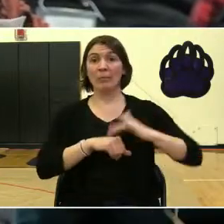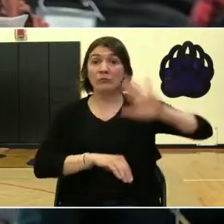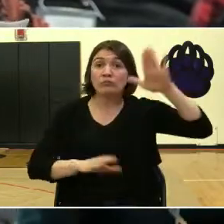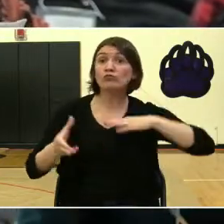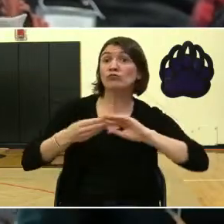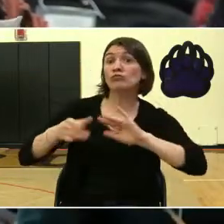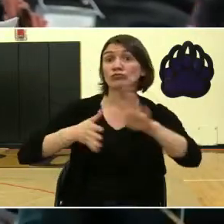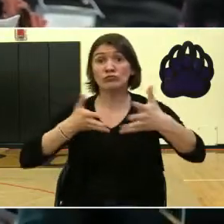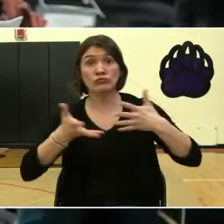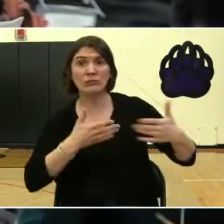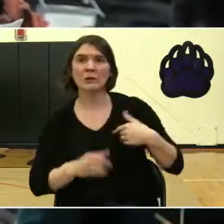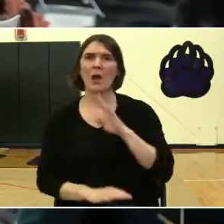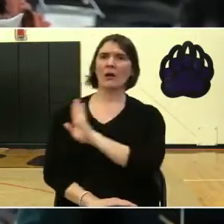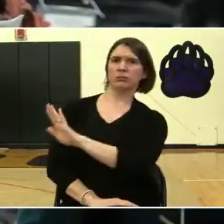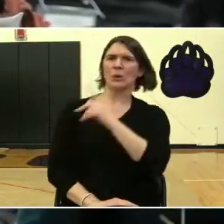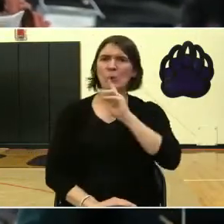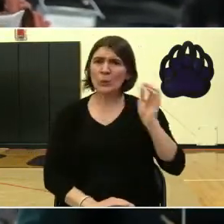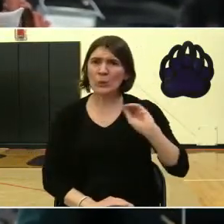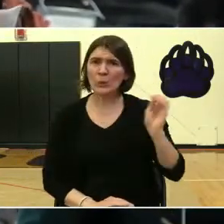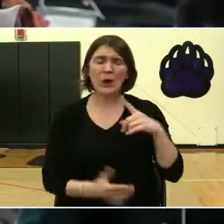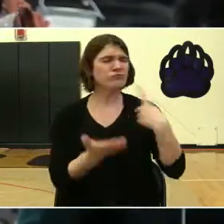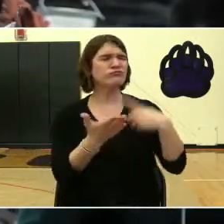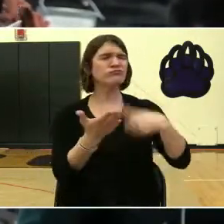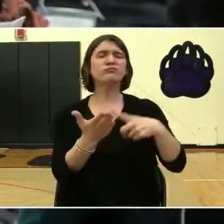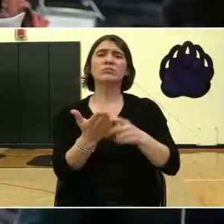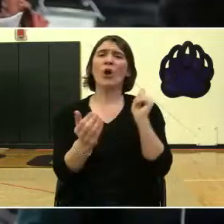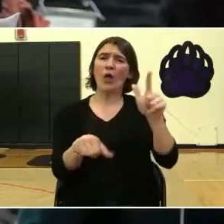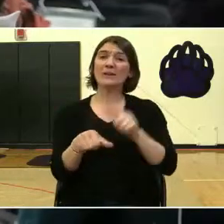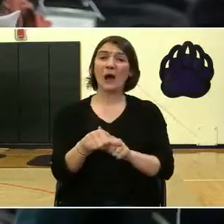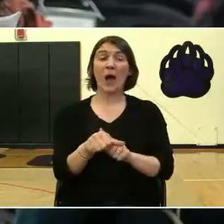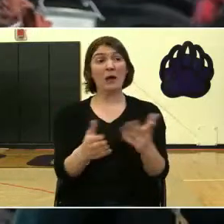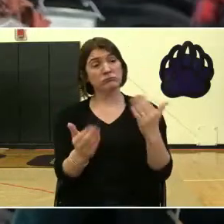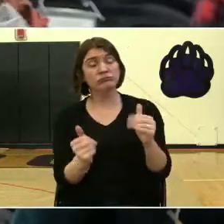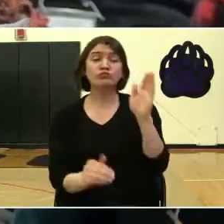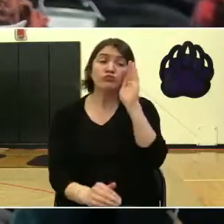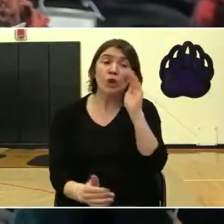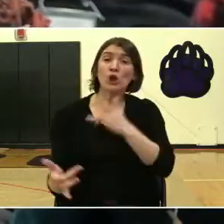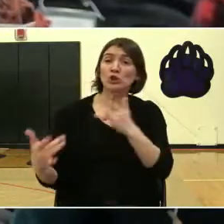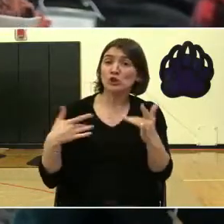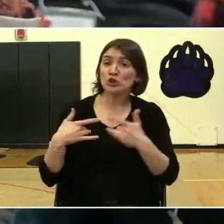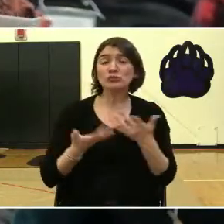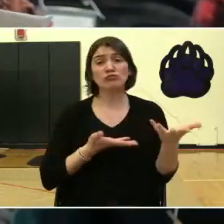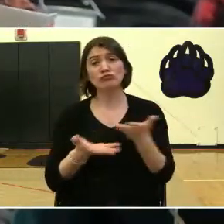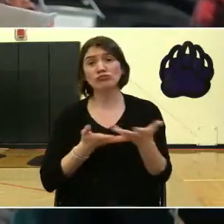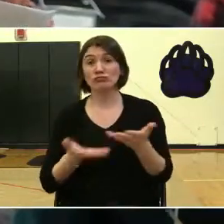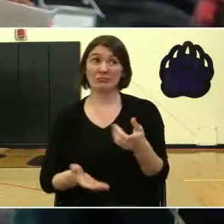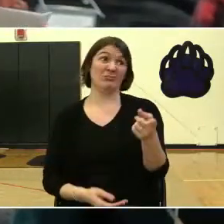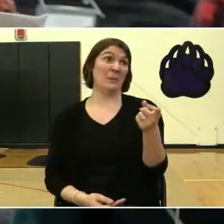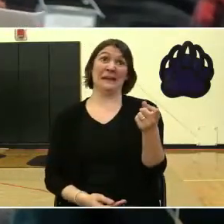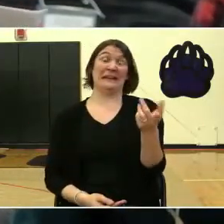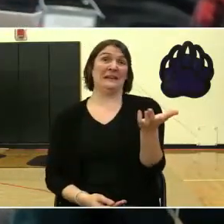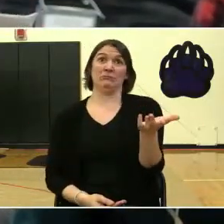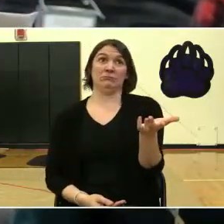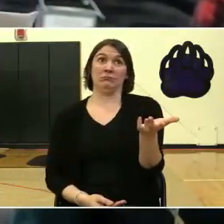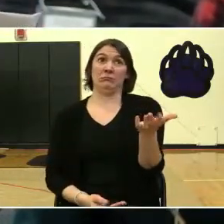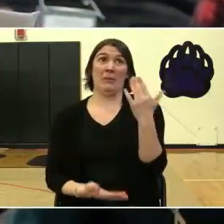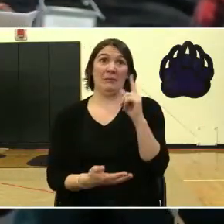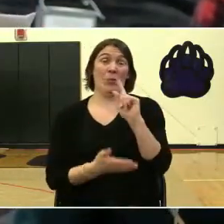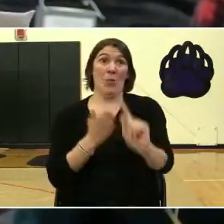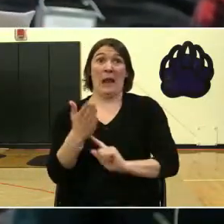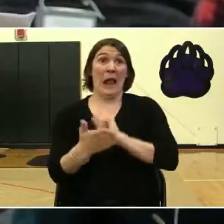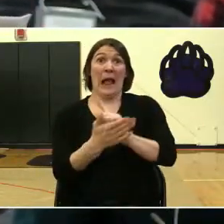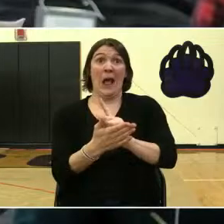Residents to talk about the fire department um their concerns I know he spent probably I don't know almost an